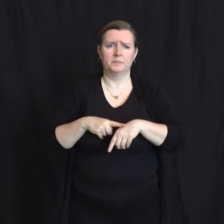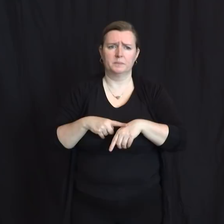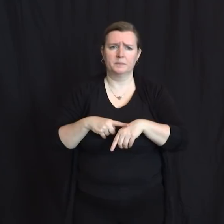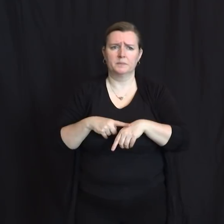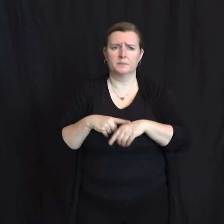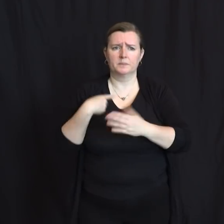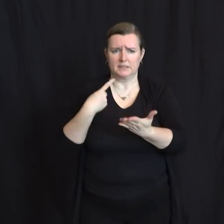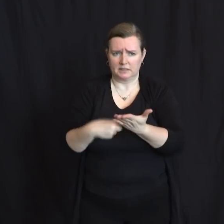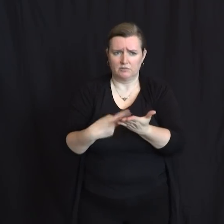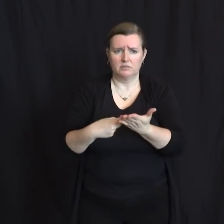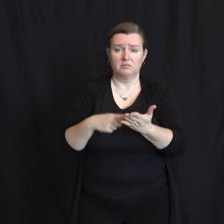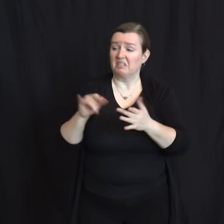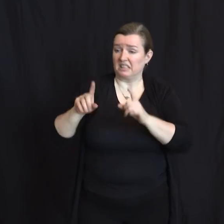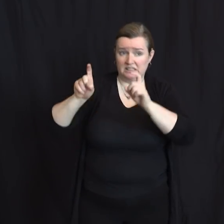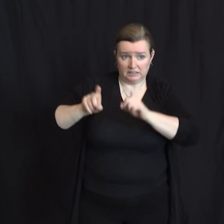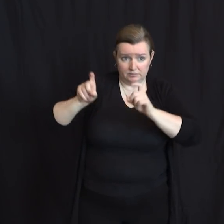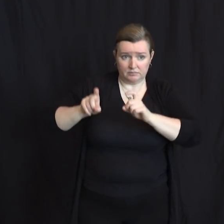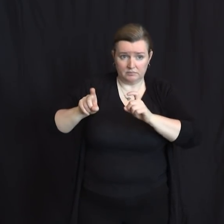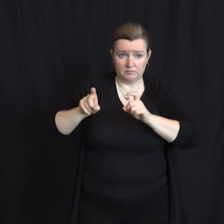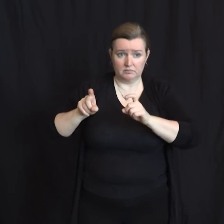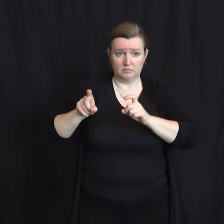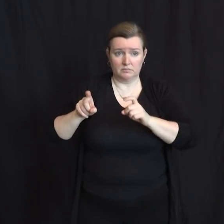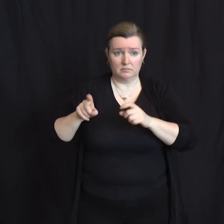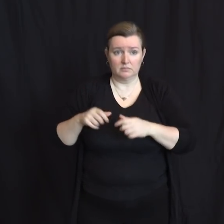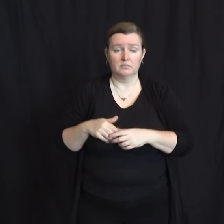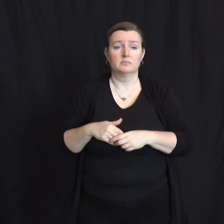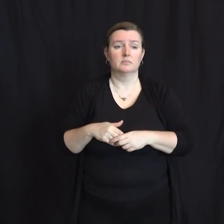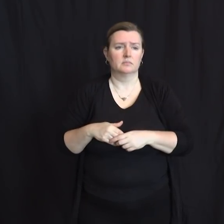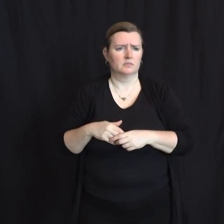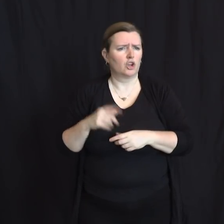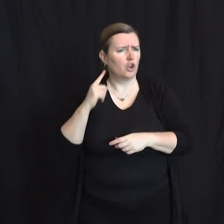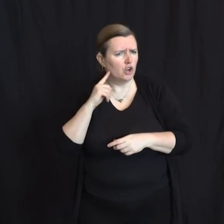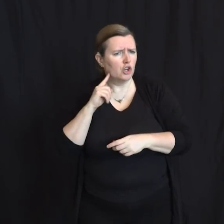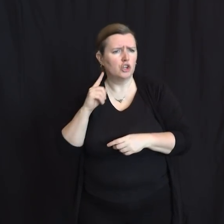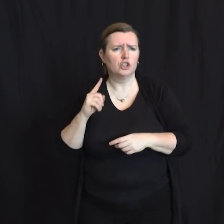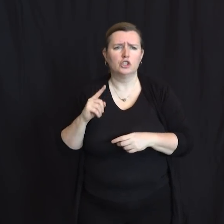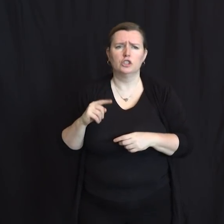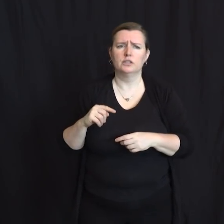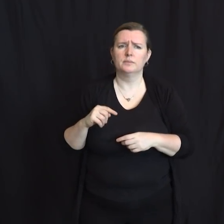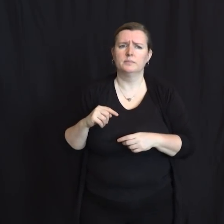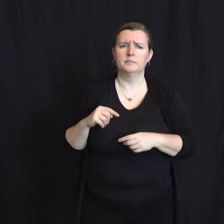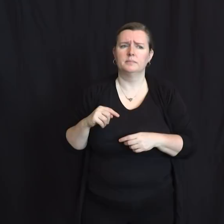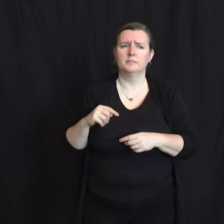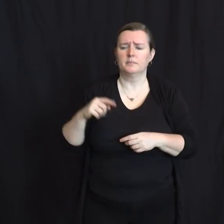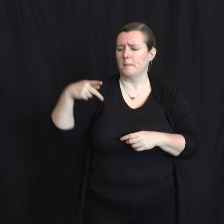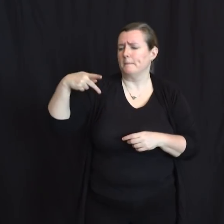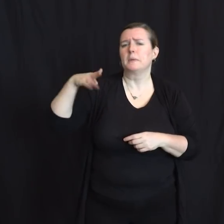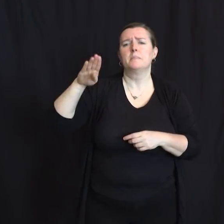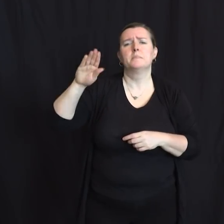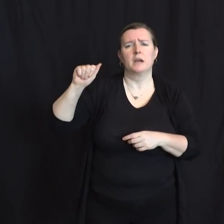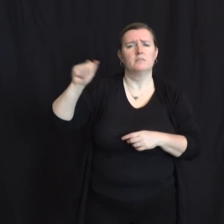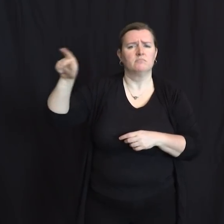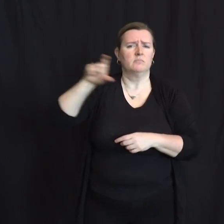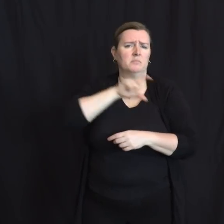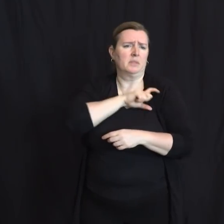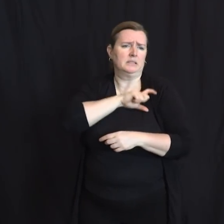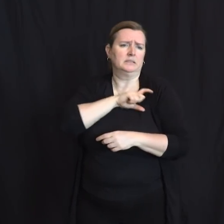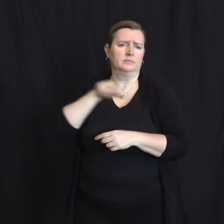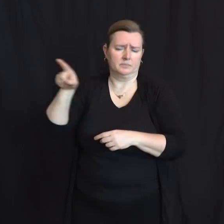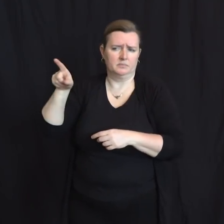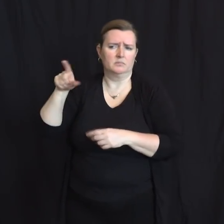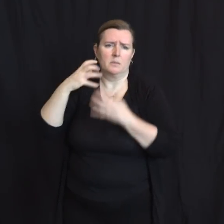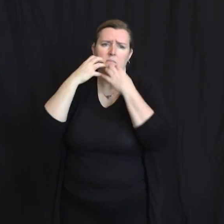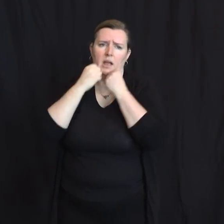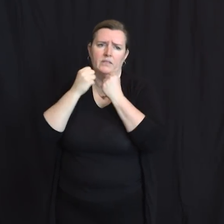the test being out there. You heard the PBA site at American